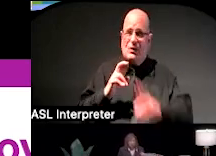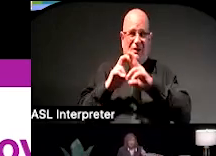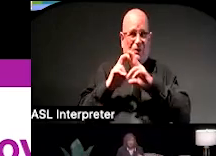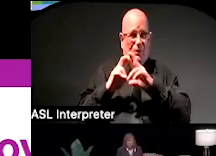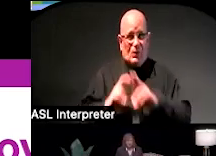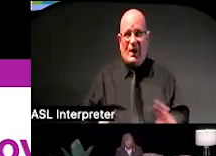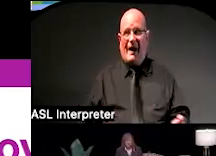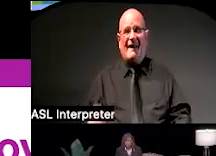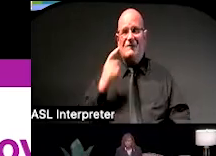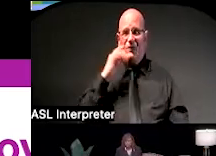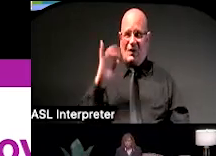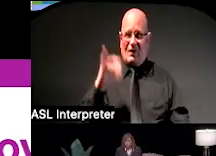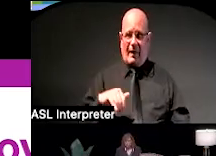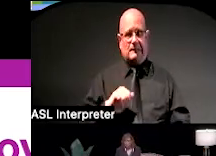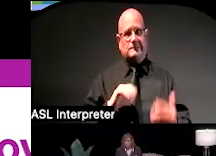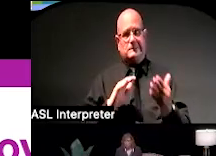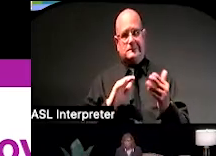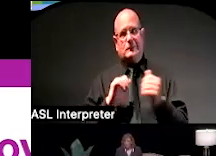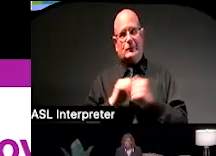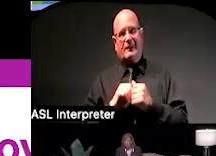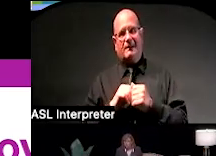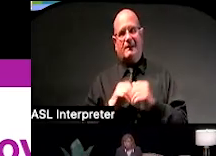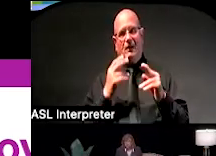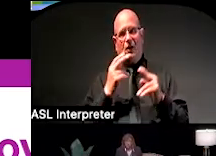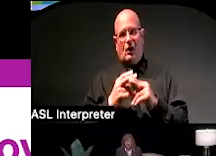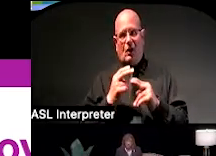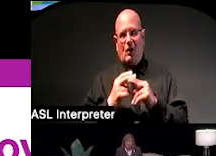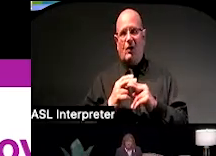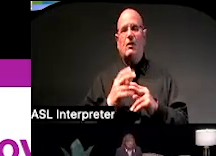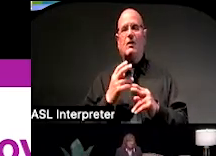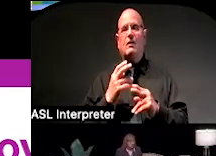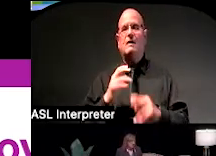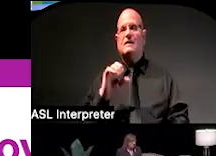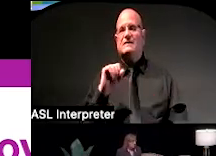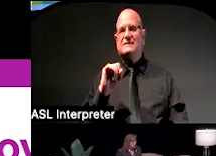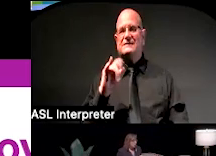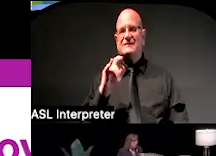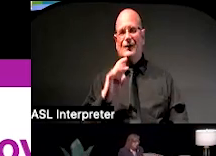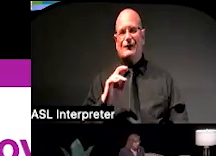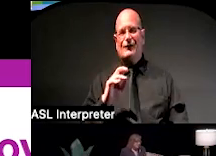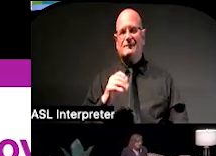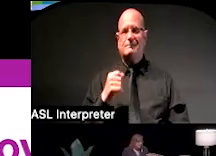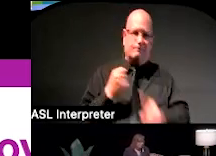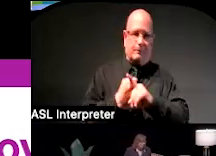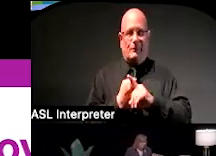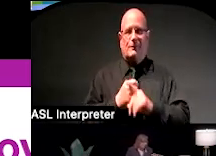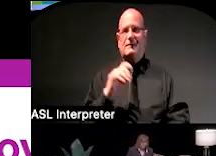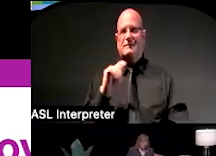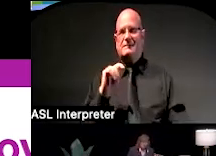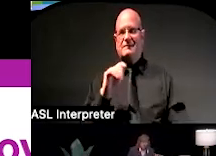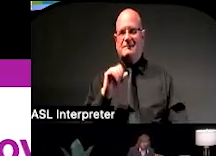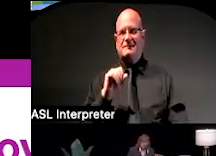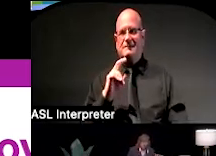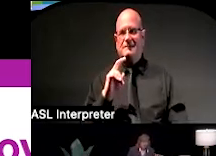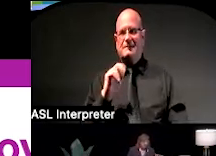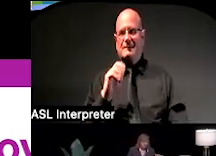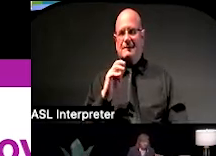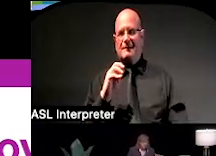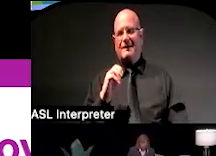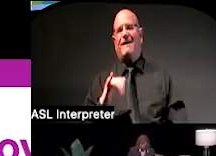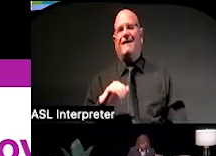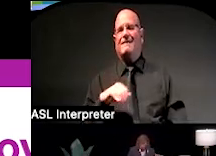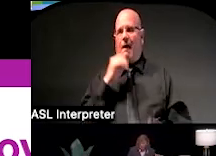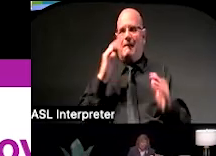prepared for dealing with this, what they call the silver tsunami. So we need to be addressing